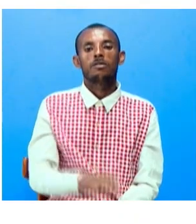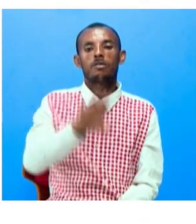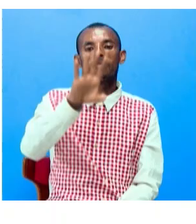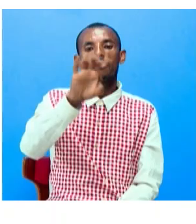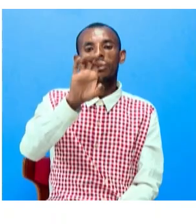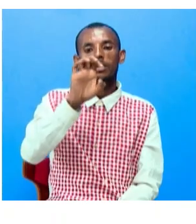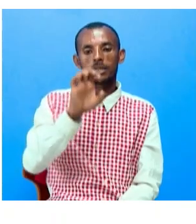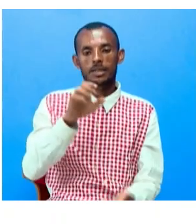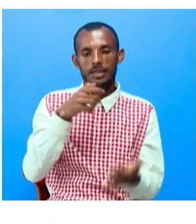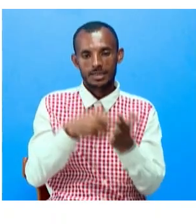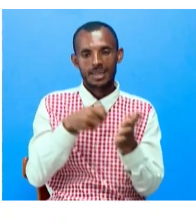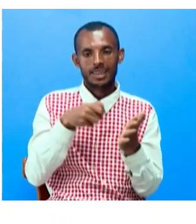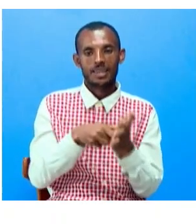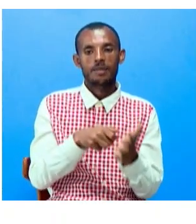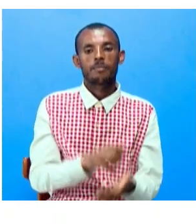40 cents